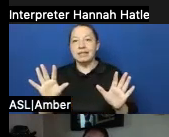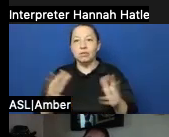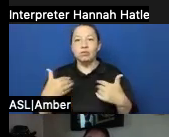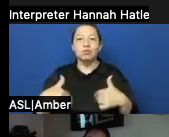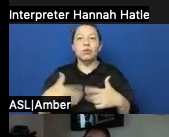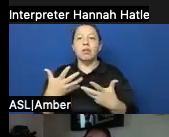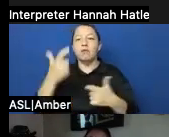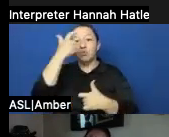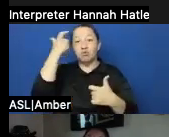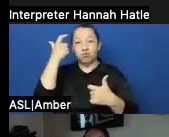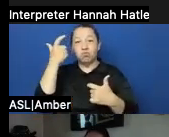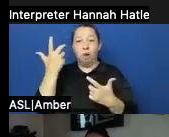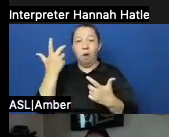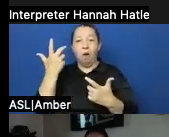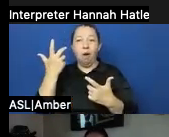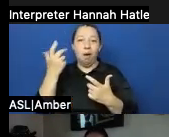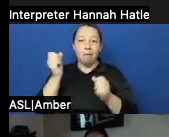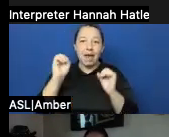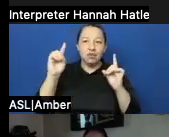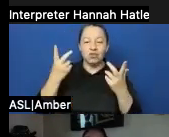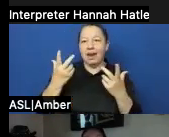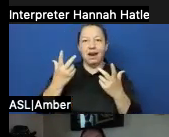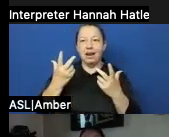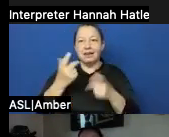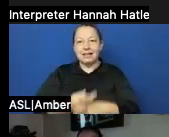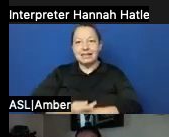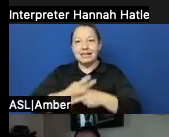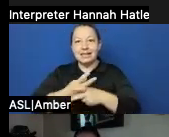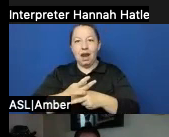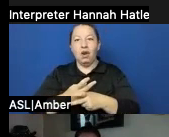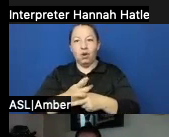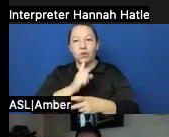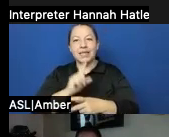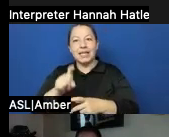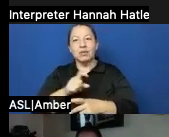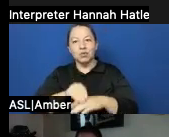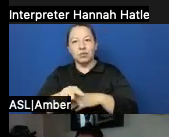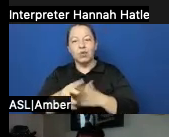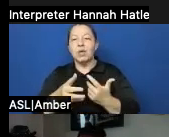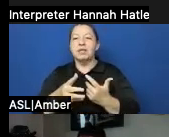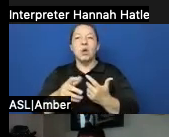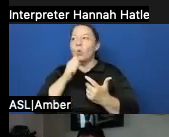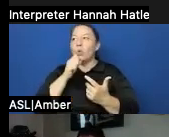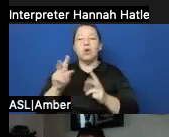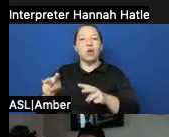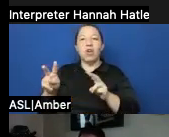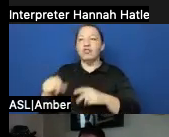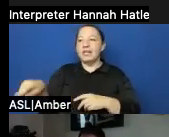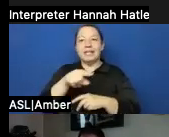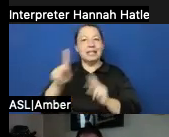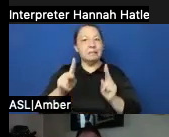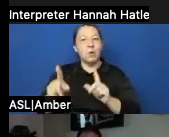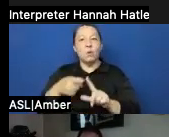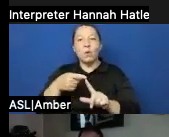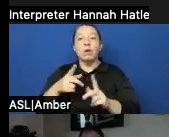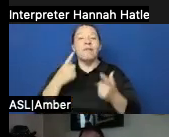trauma-informed care comes in, that we're never judging in our advocacy. We're understanding that many of these survivors, when they finally get to